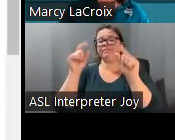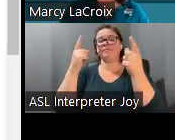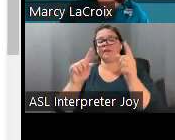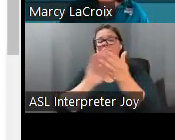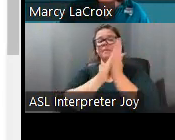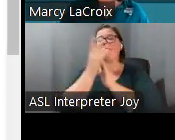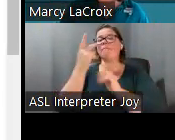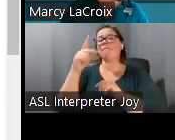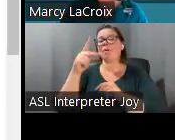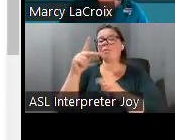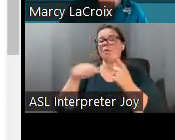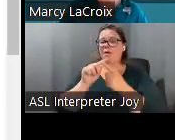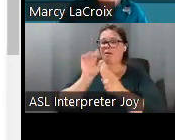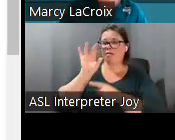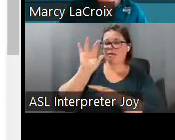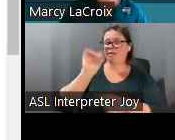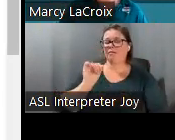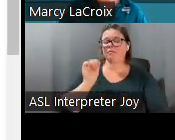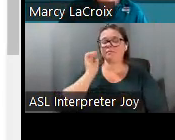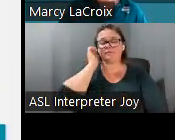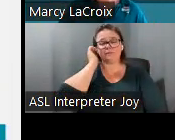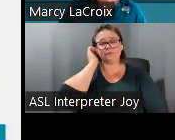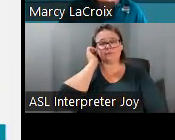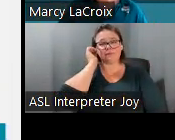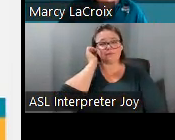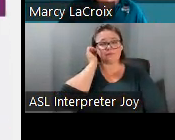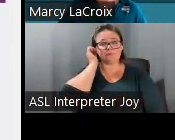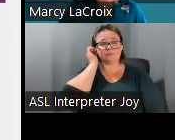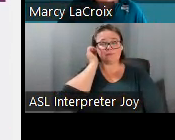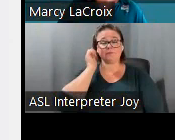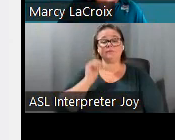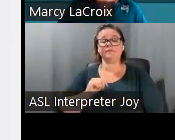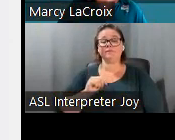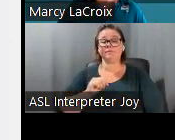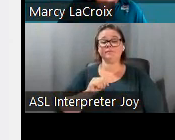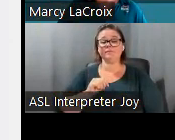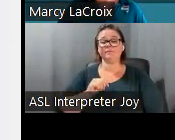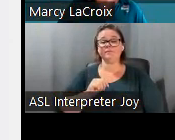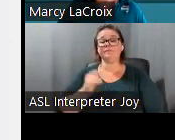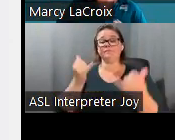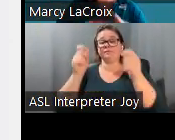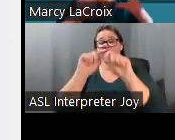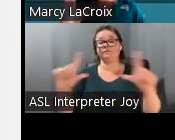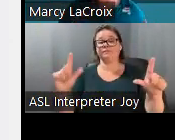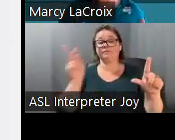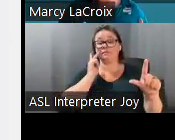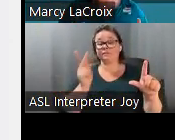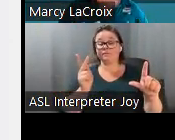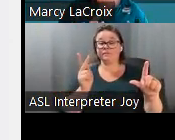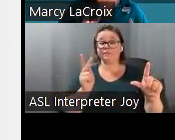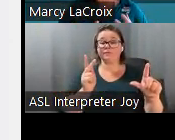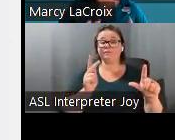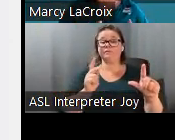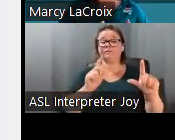purple color when I hover over it. And if I click on there, what we see are these